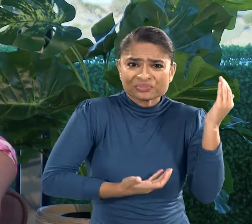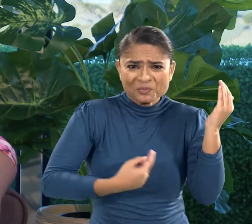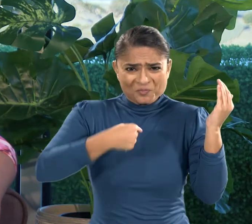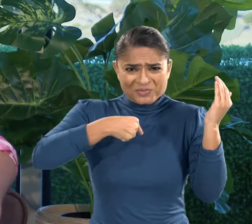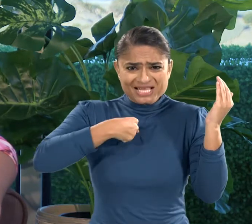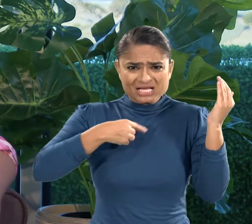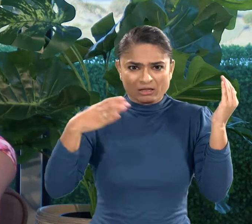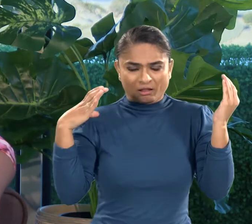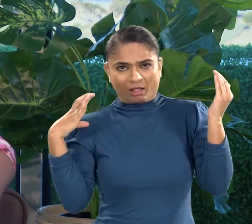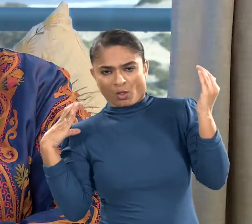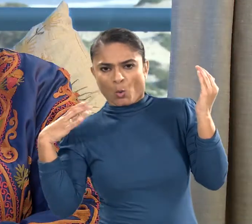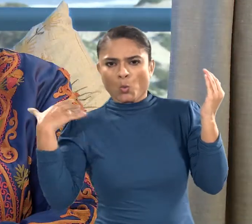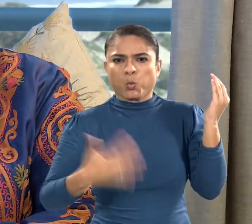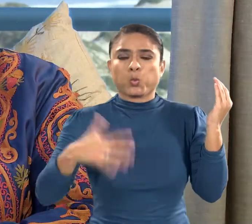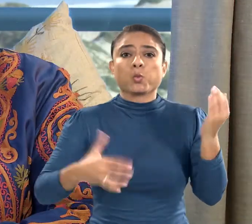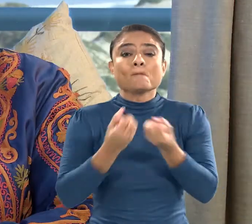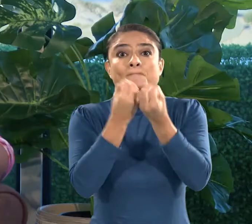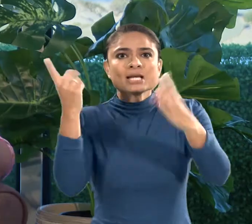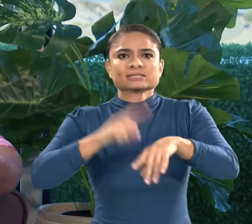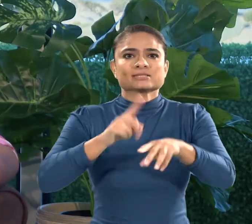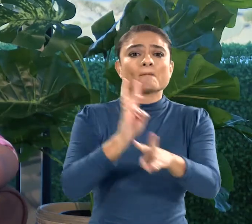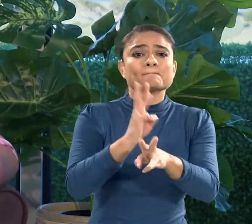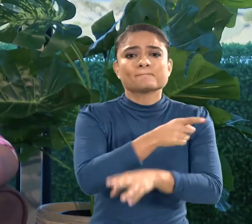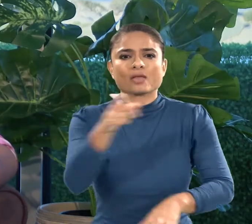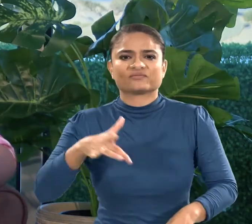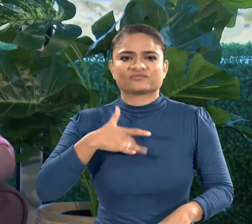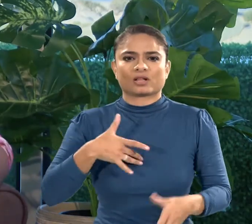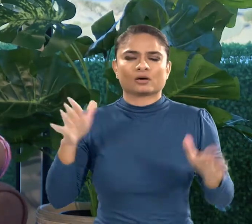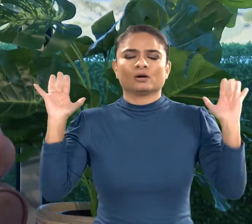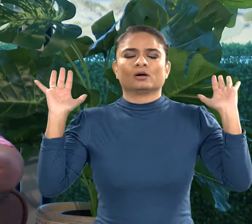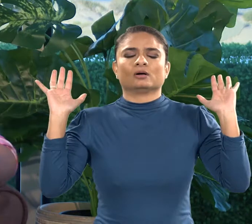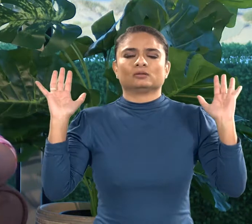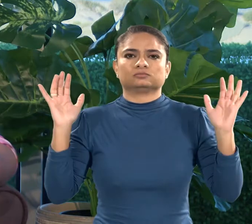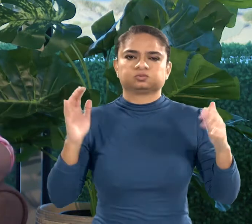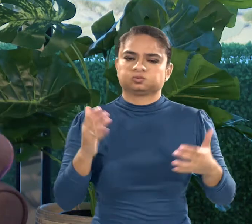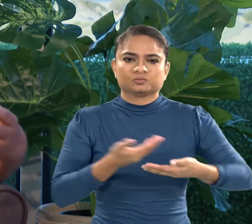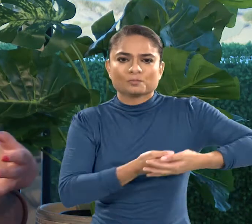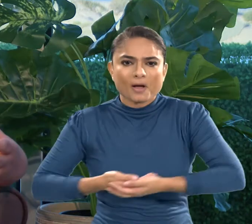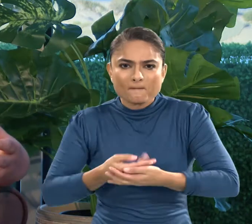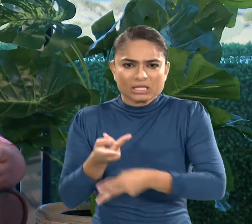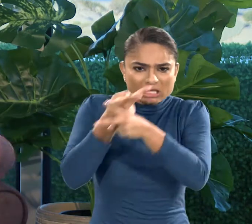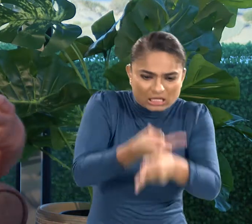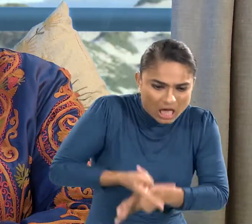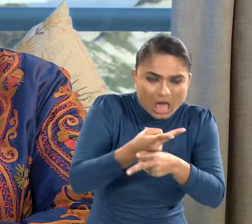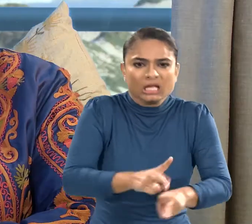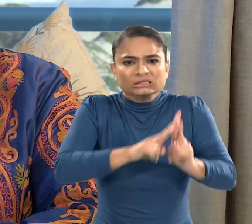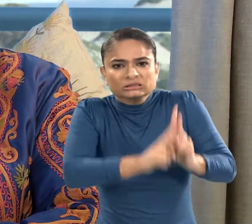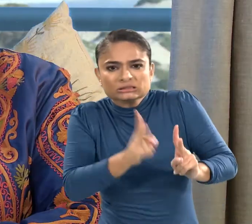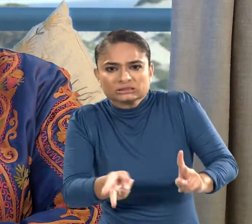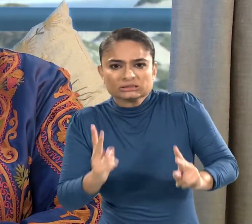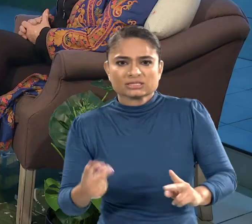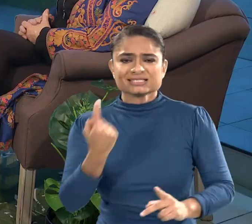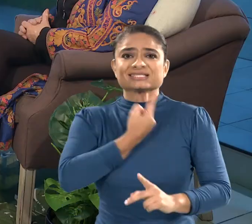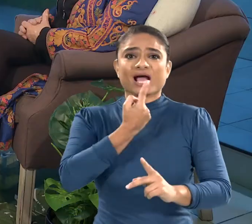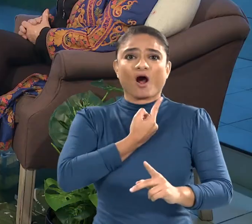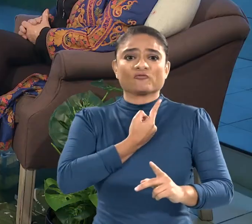a disability. You know, so much of these mothers' time goes into the nurturing and the caregiving for their child,